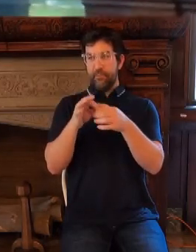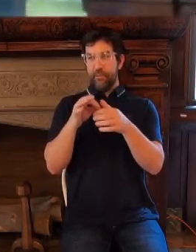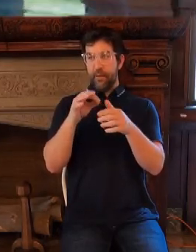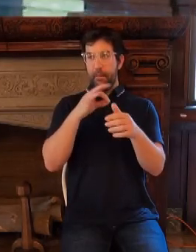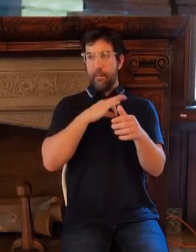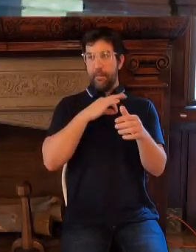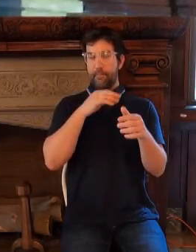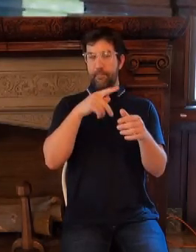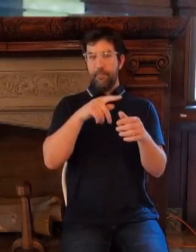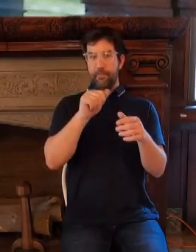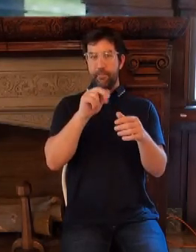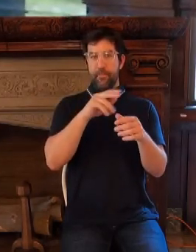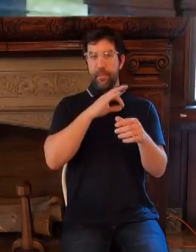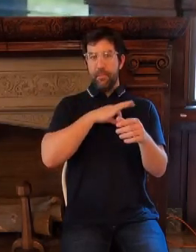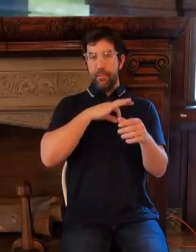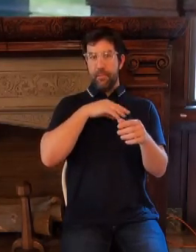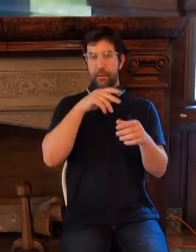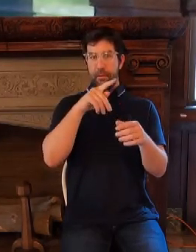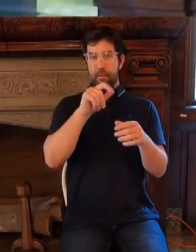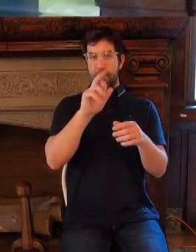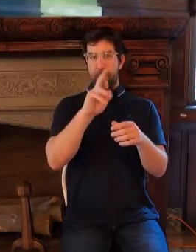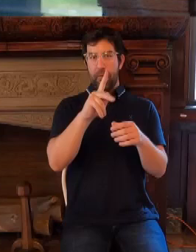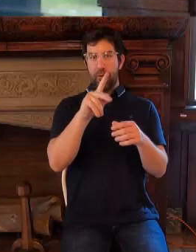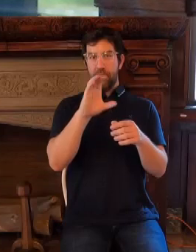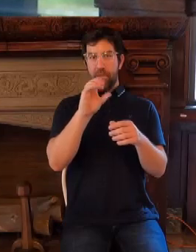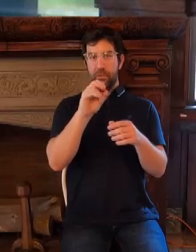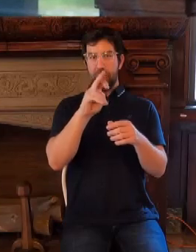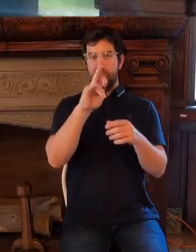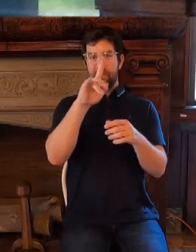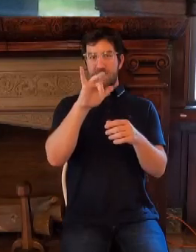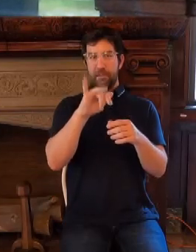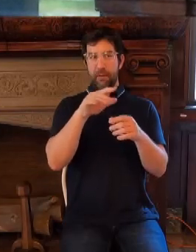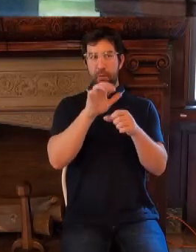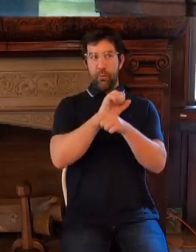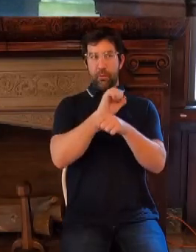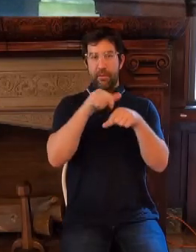friends at the Pittsburgh Parks Conservancy on some work they're doing in this area as well.